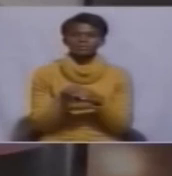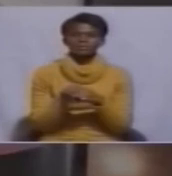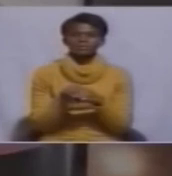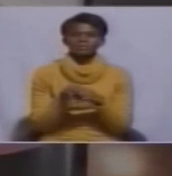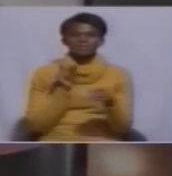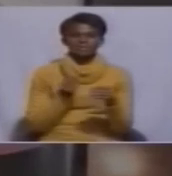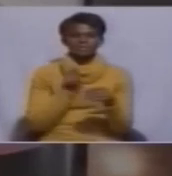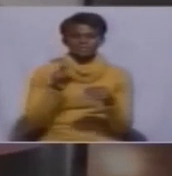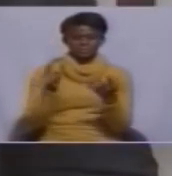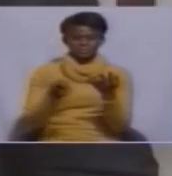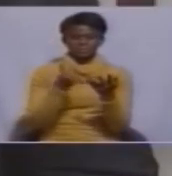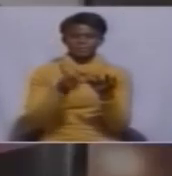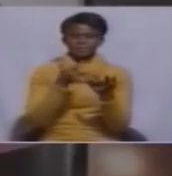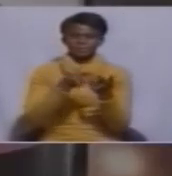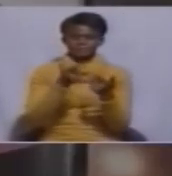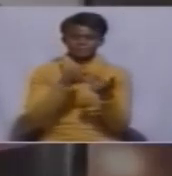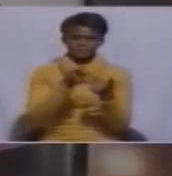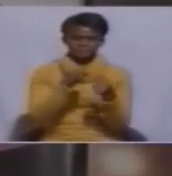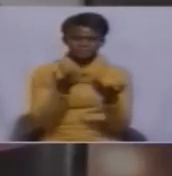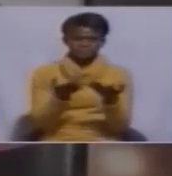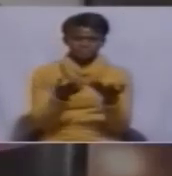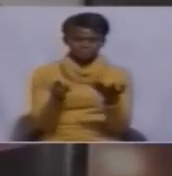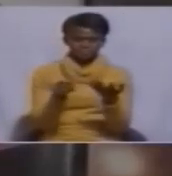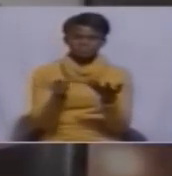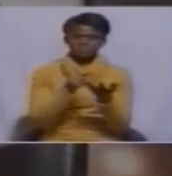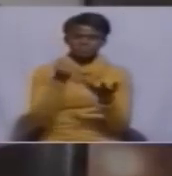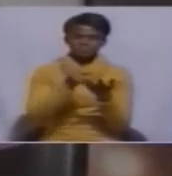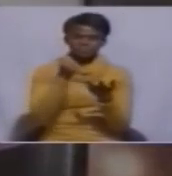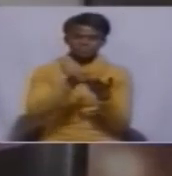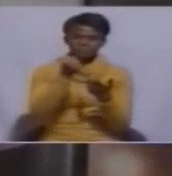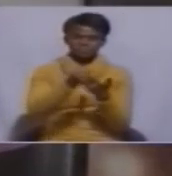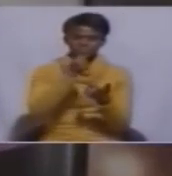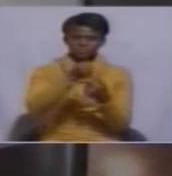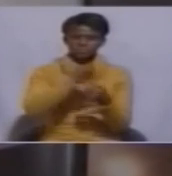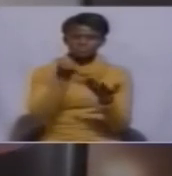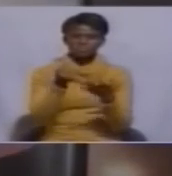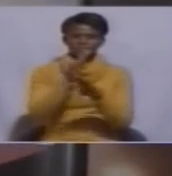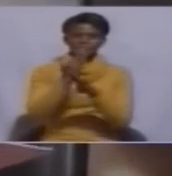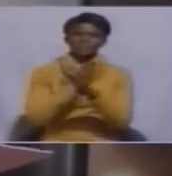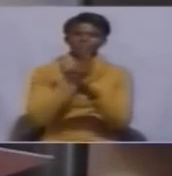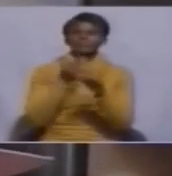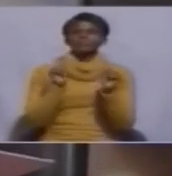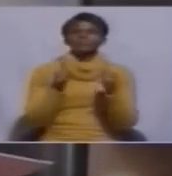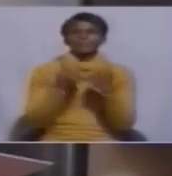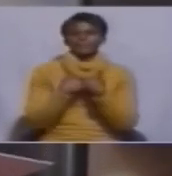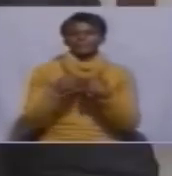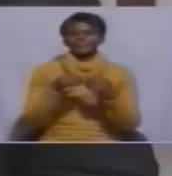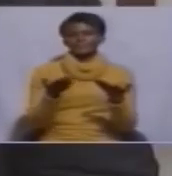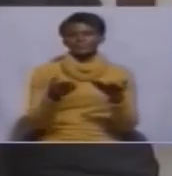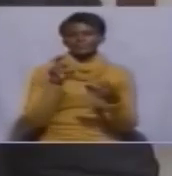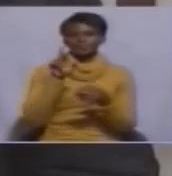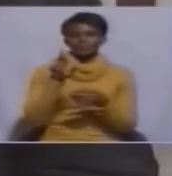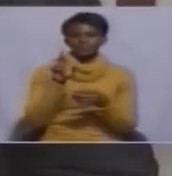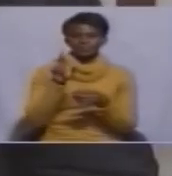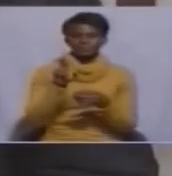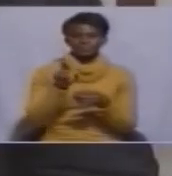now? Sorry? There's a bit of contradiction. Some people are saying we need a population census before we can undertake the referendum. Do we